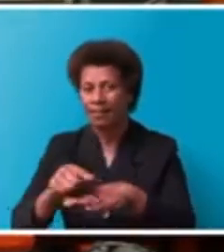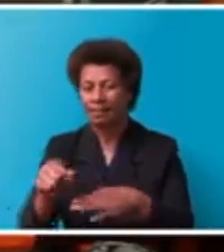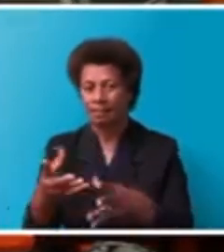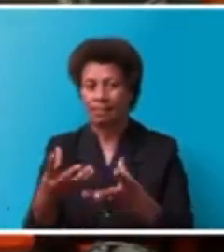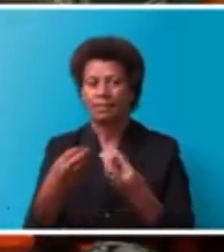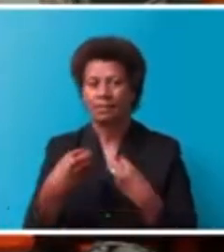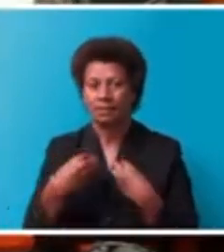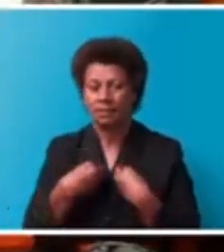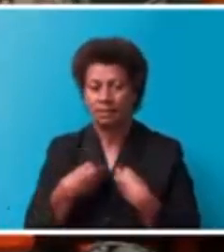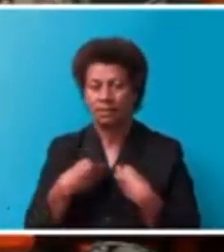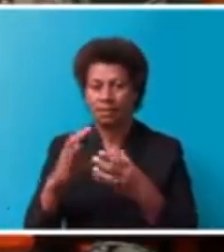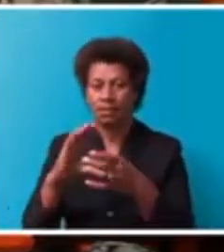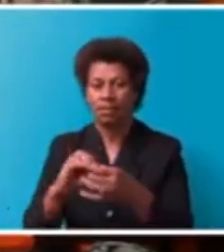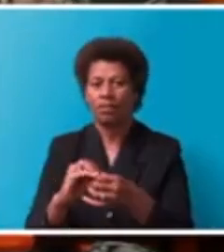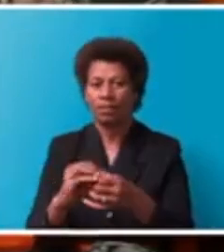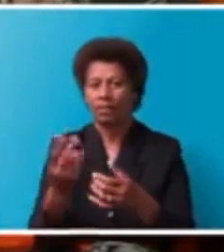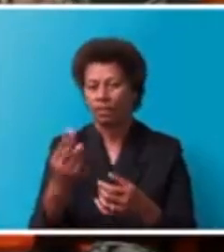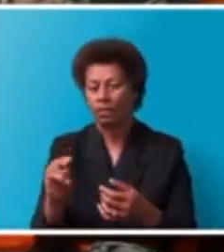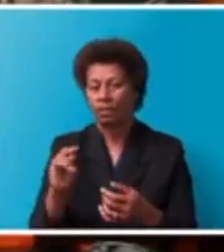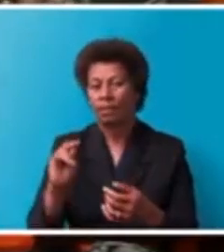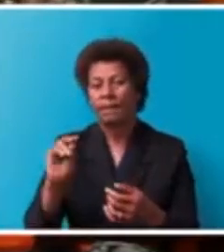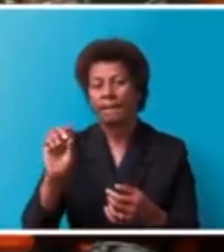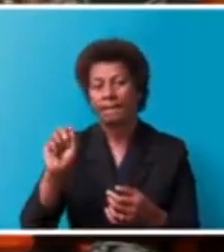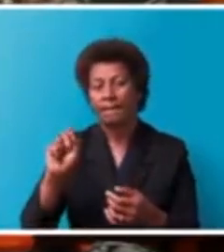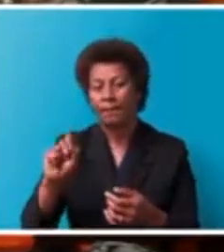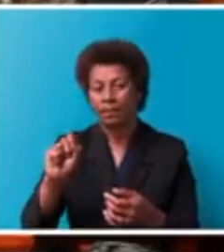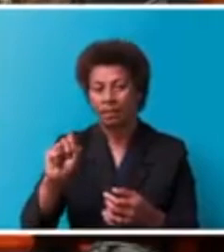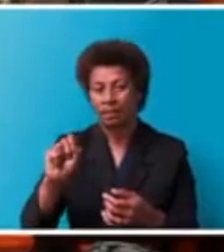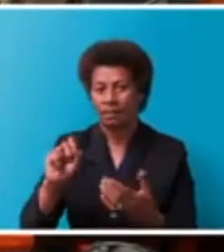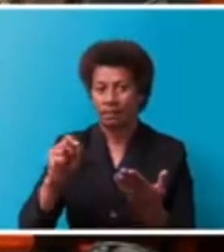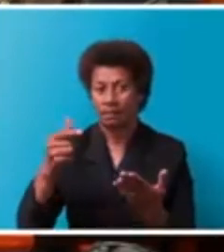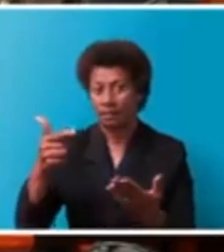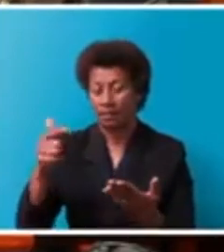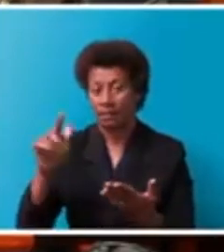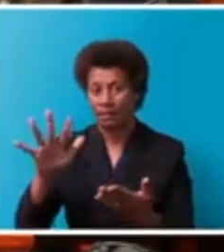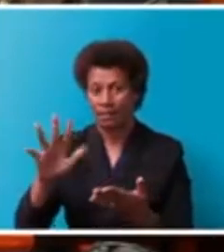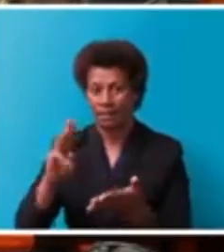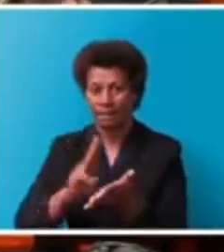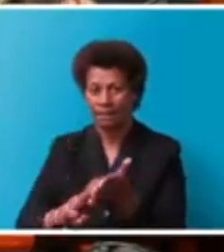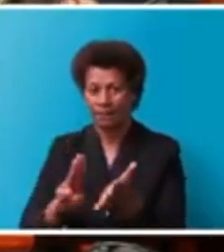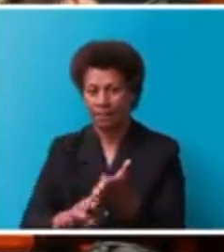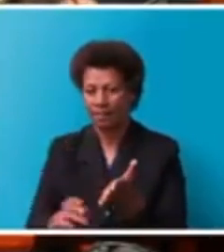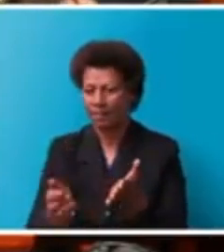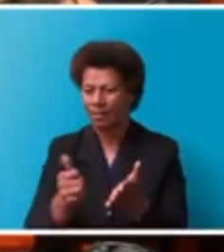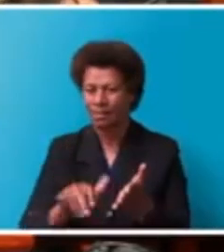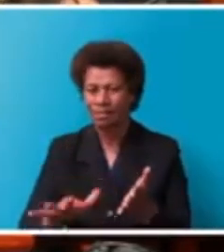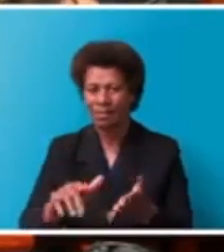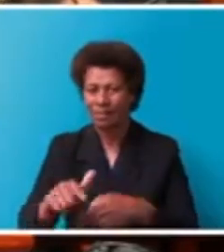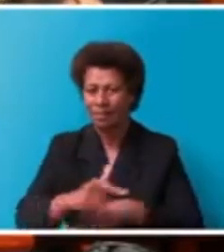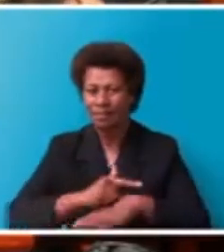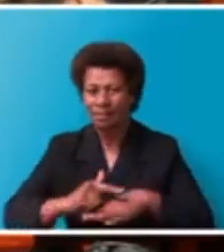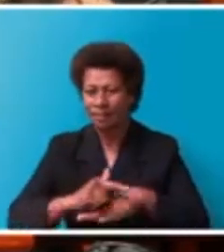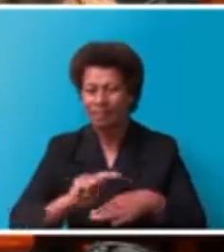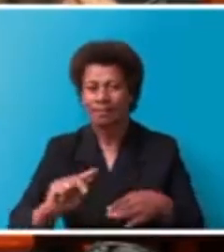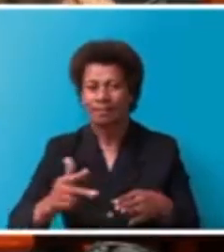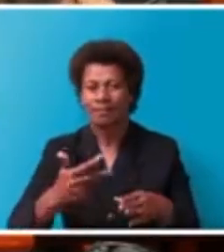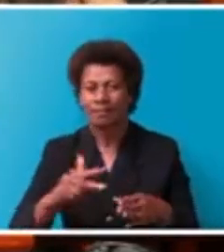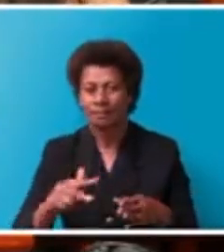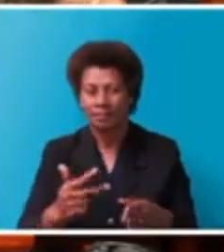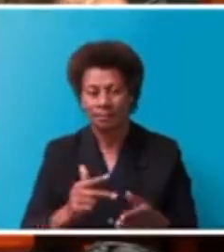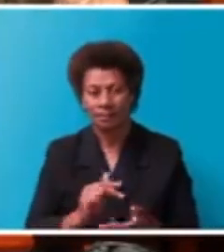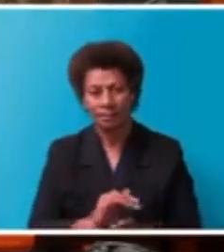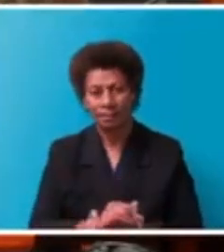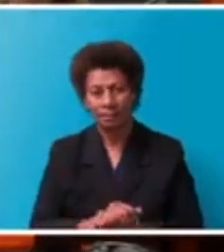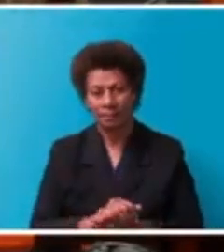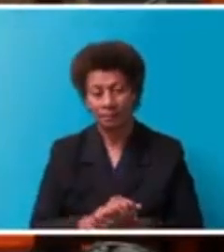far 20.75 million in lease monies through premiums, ground rents, and royalties. Mr. Speaker, in